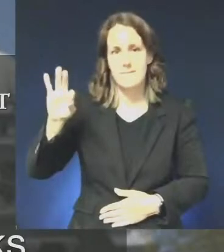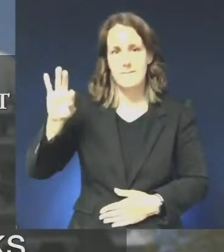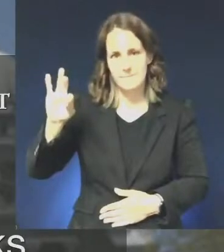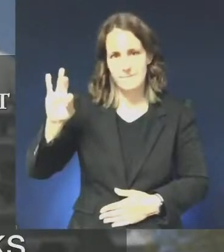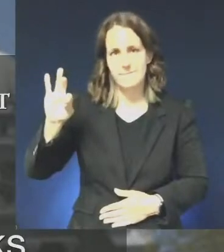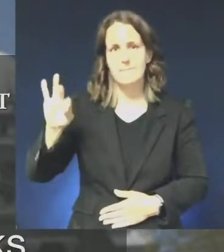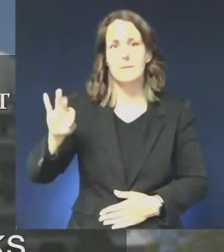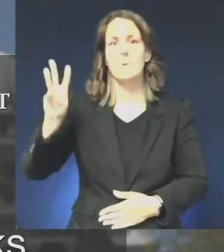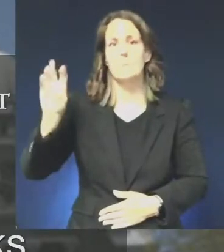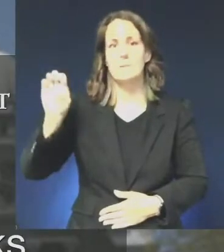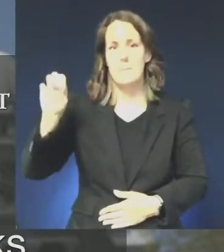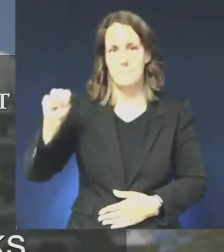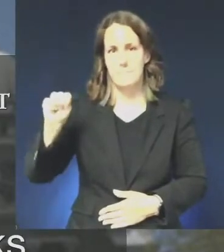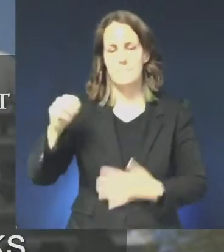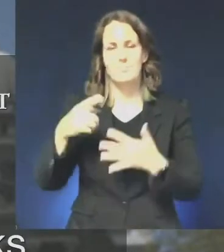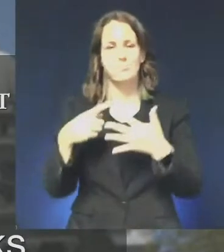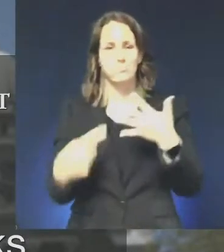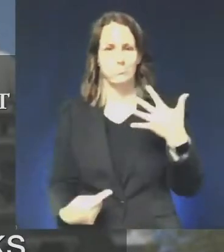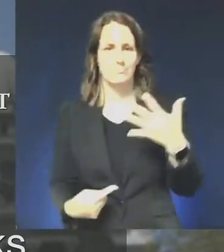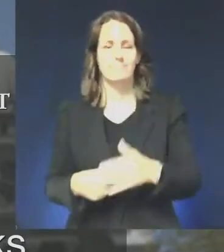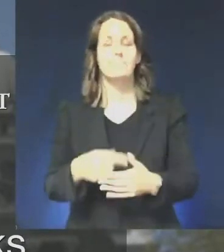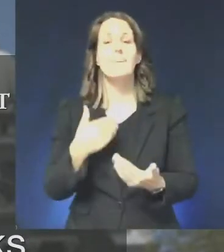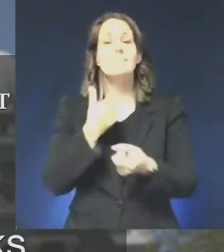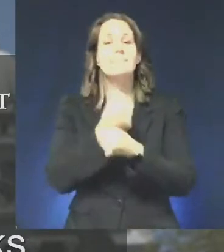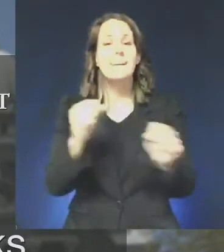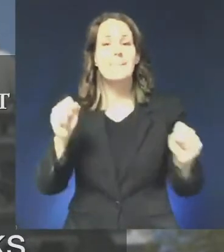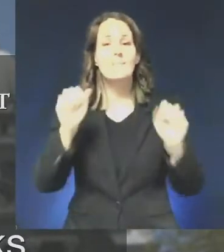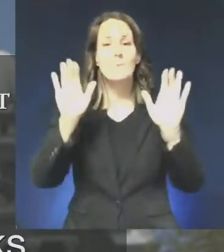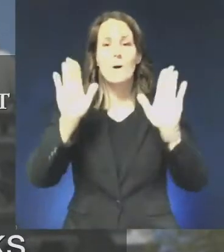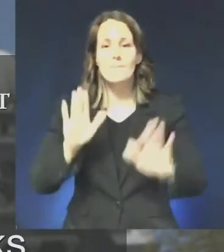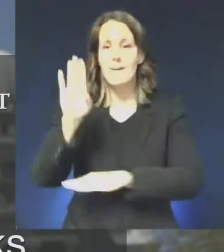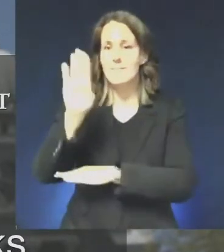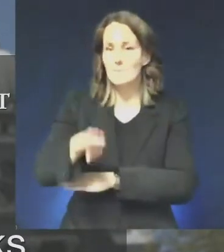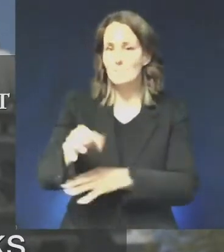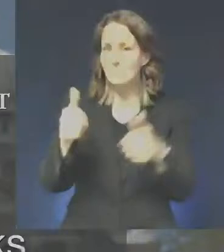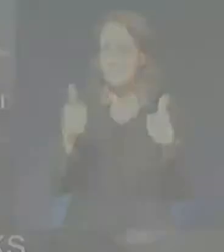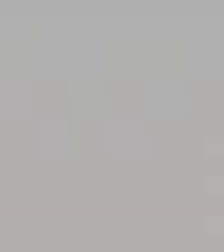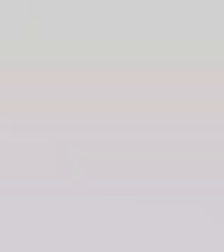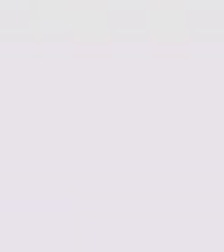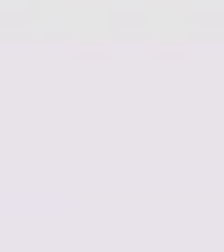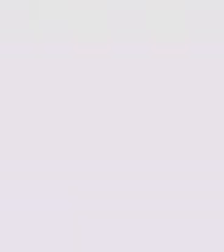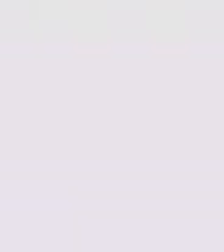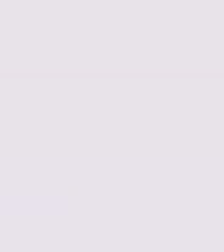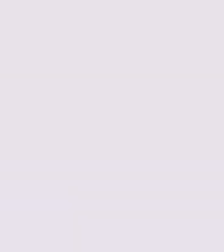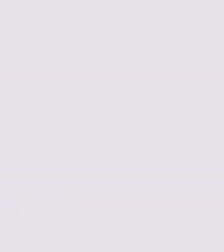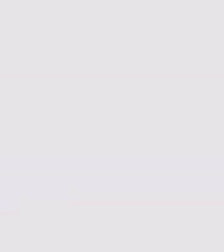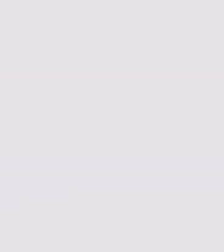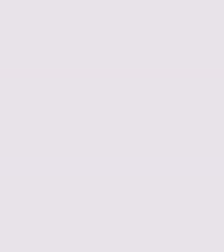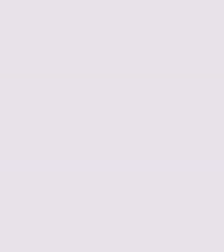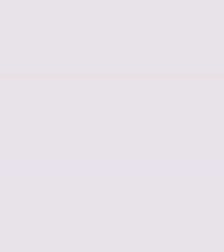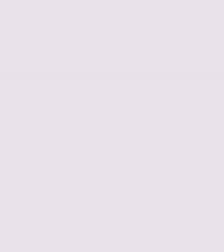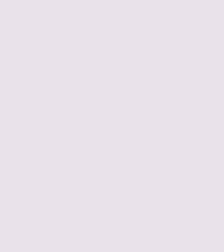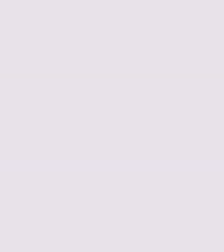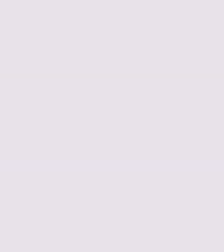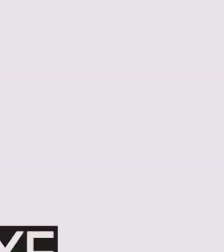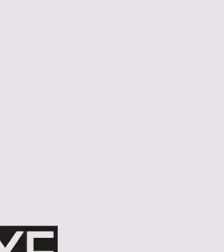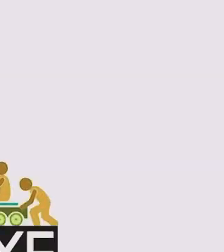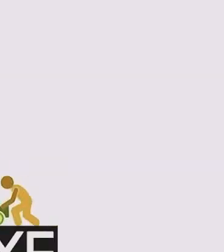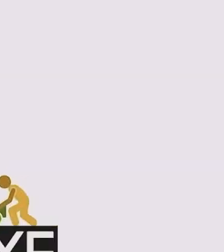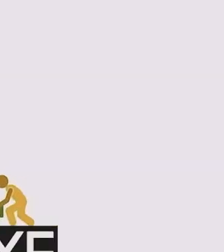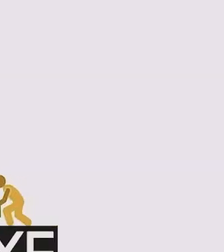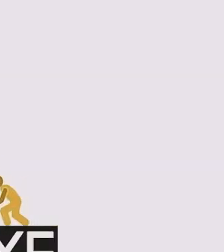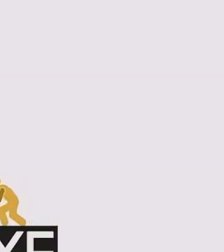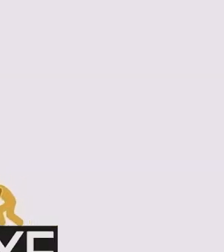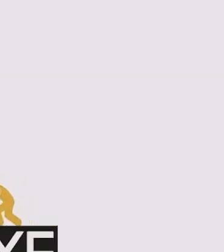Management. Be safe and have a great afternoon. This program is a production of Wisconsin Eye,